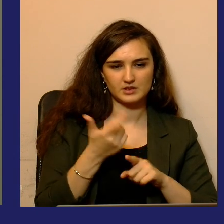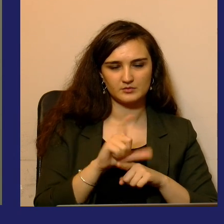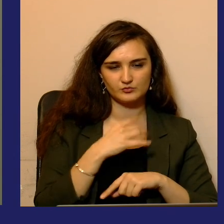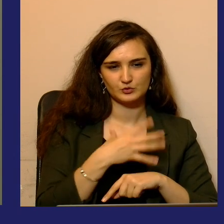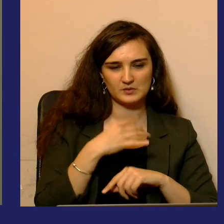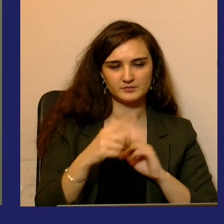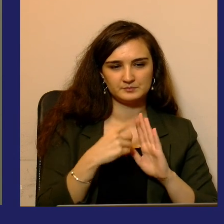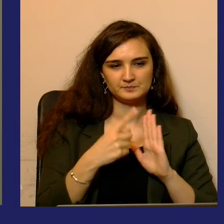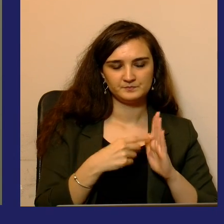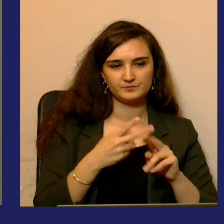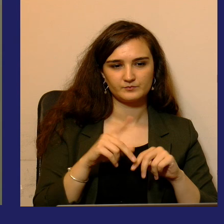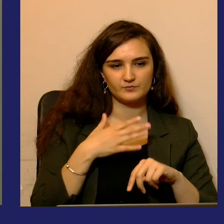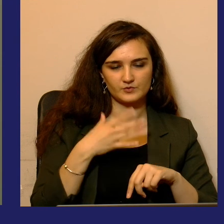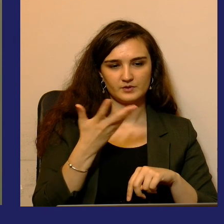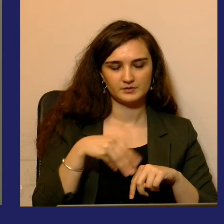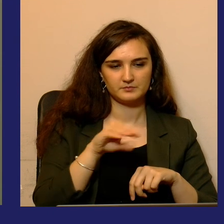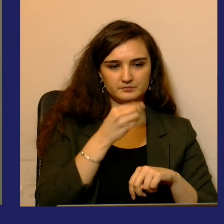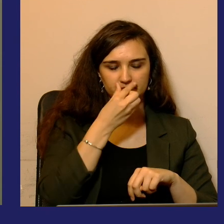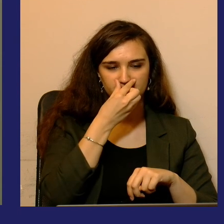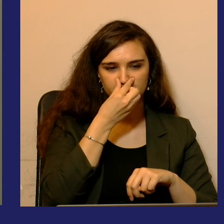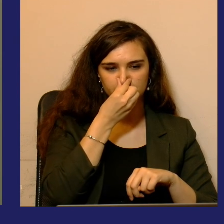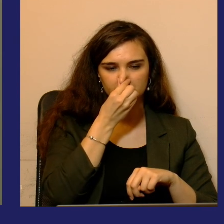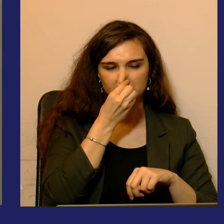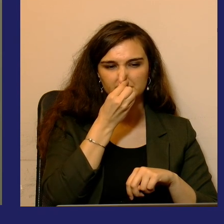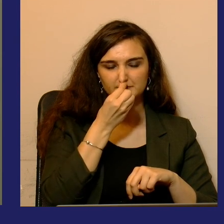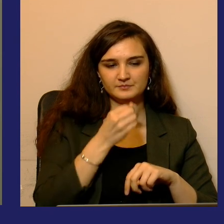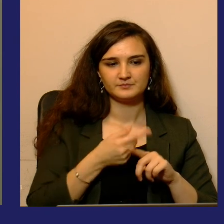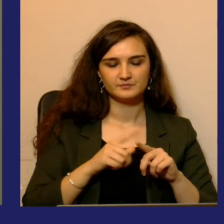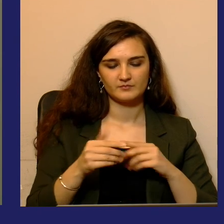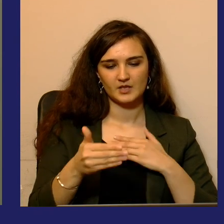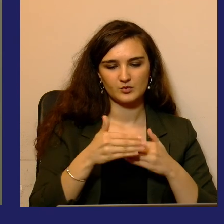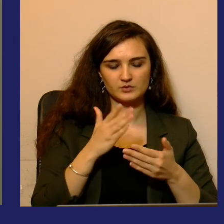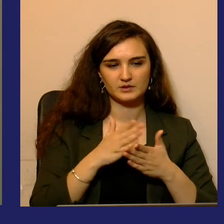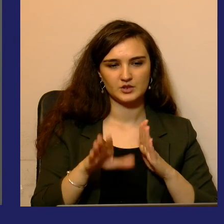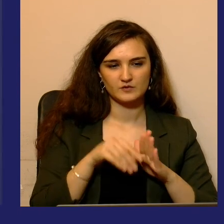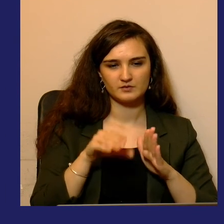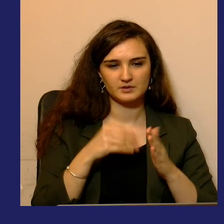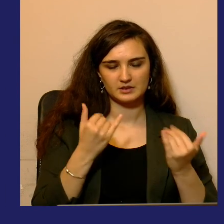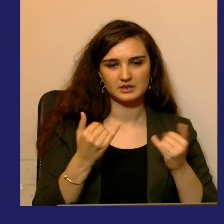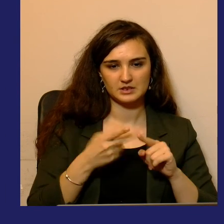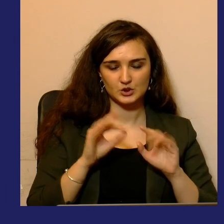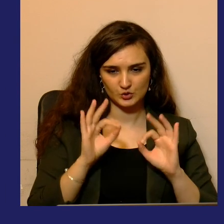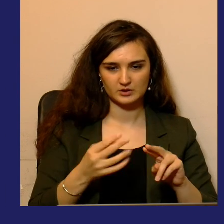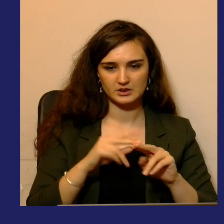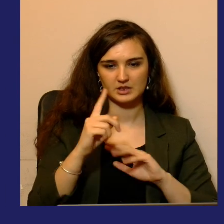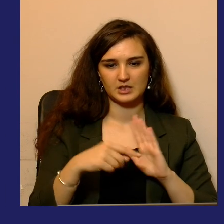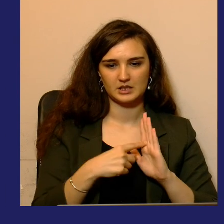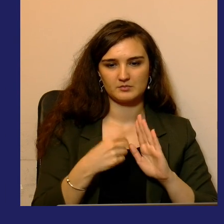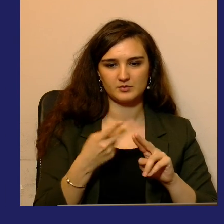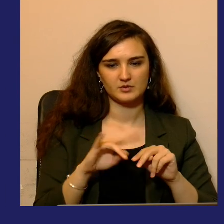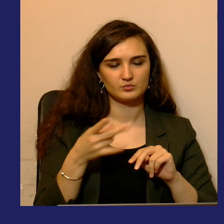are at a very close to elections, and these are the things that has to be considered. Actually, the